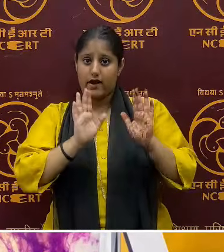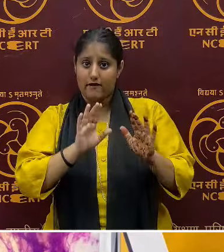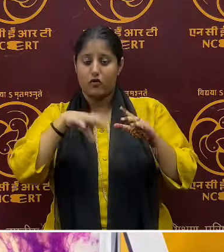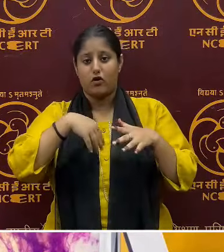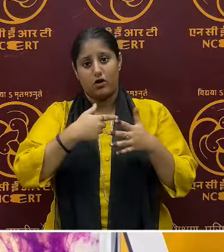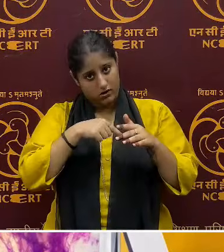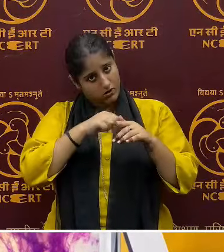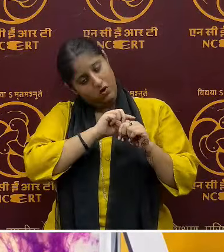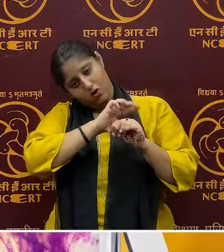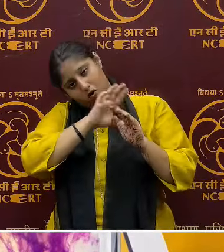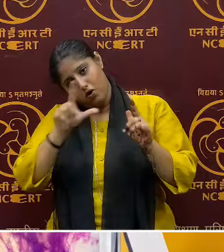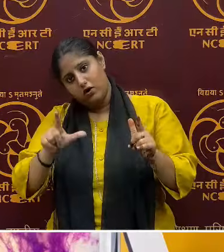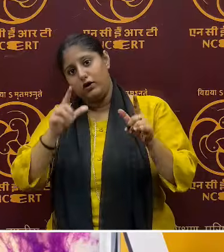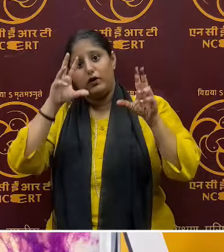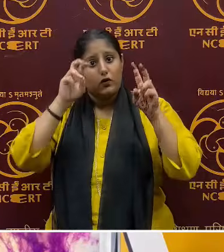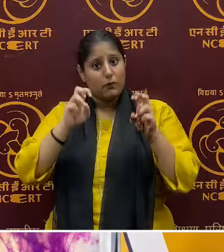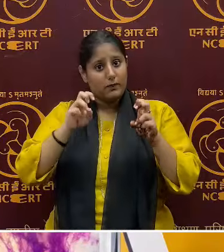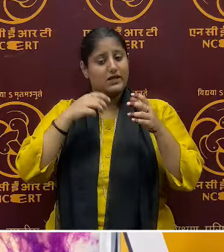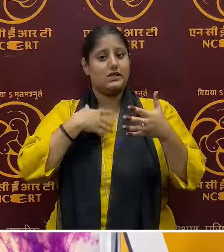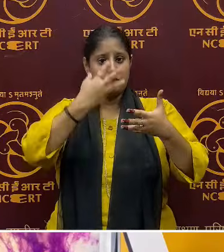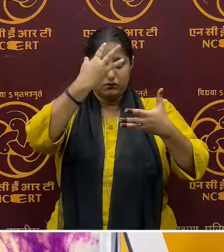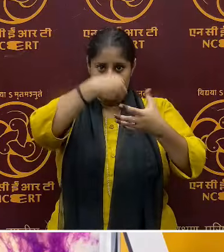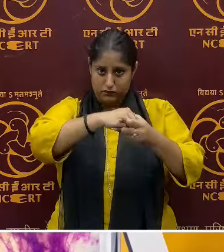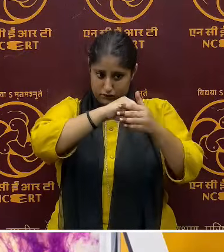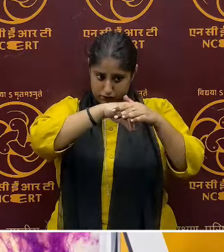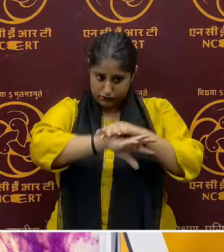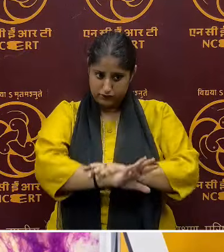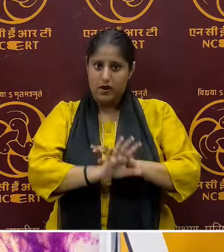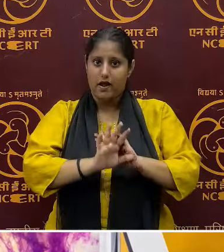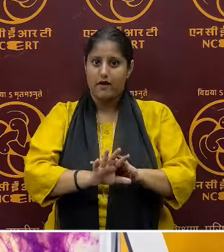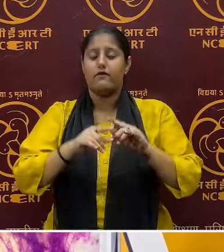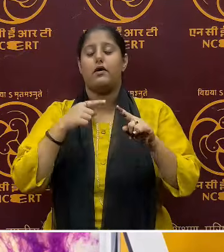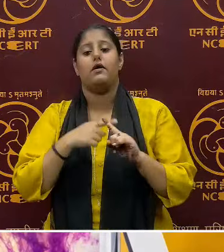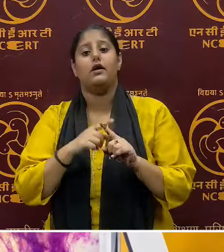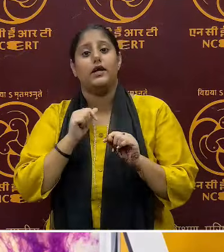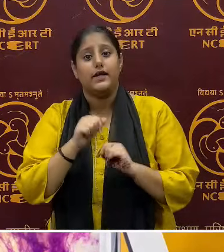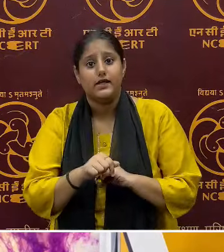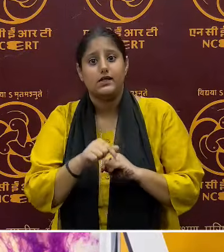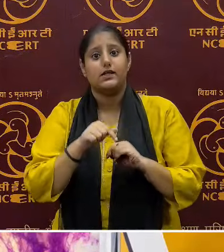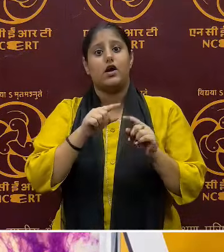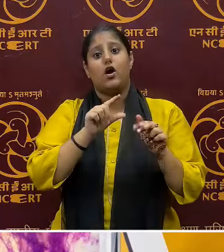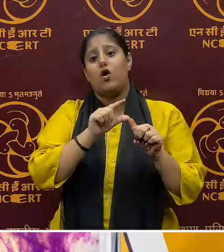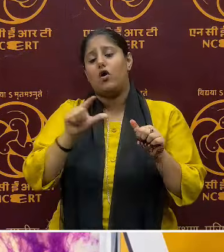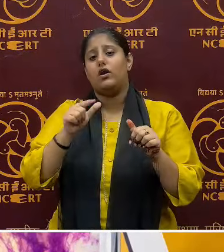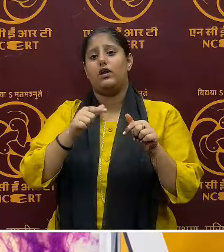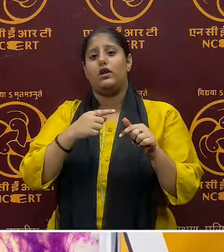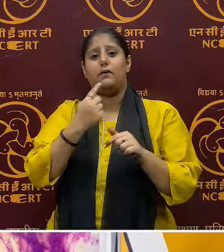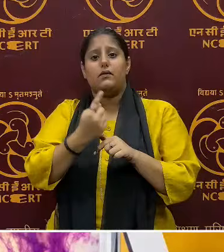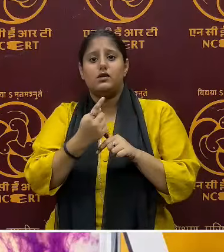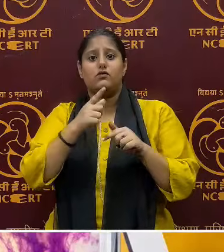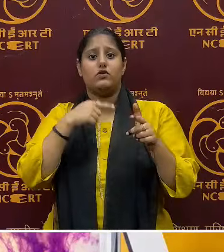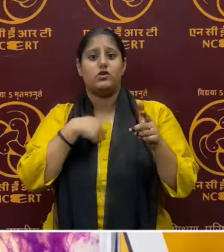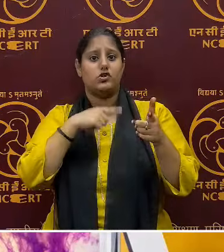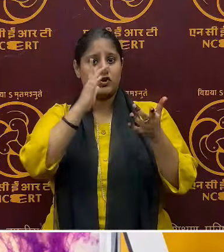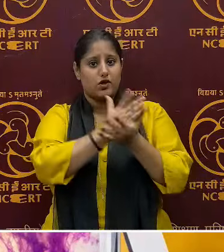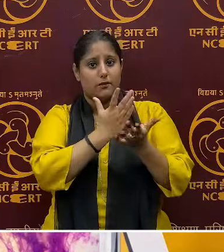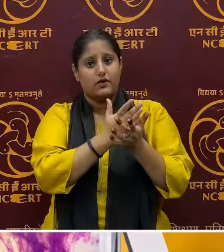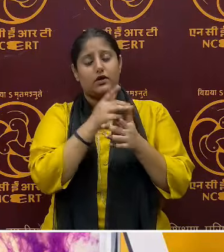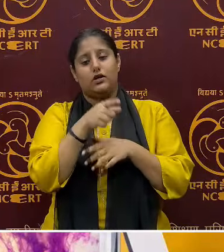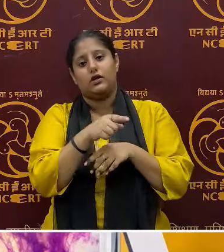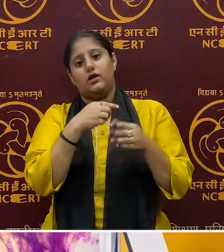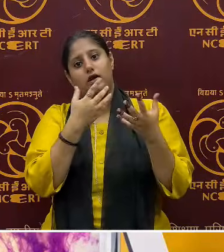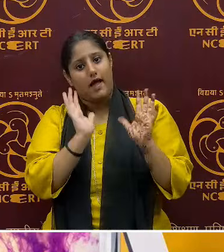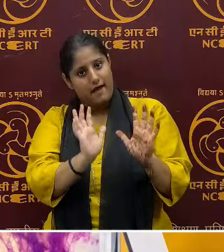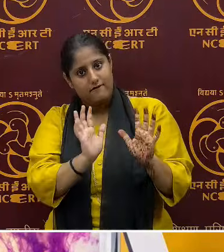chapter all the topics will be covered, and for that individual chapter all the resources are available like